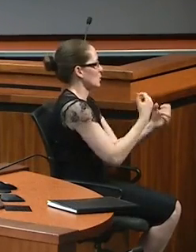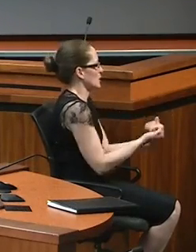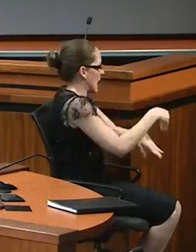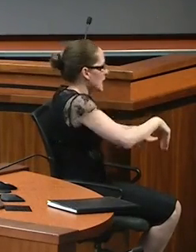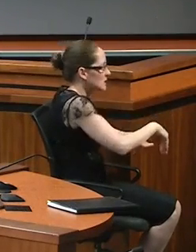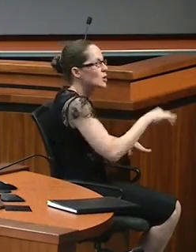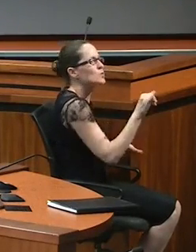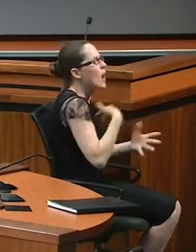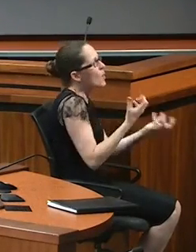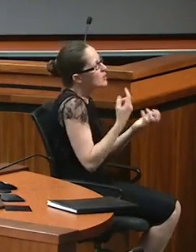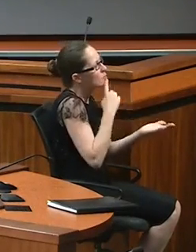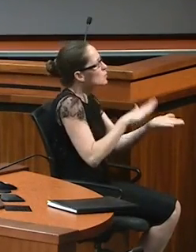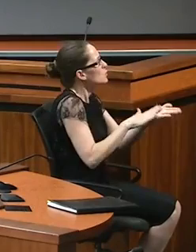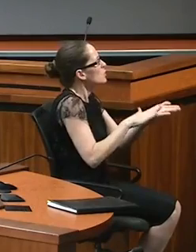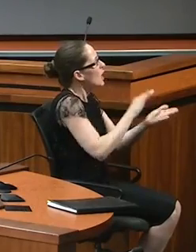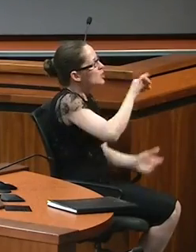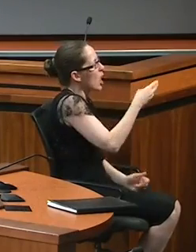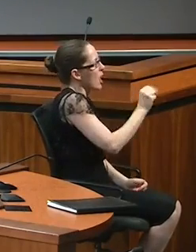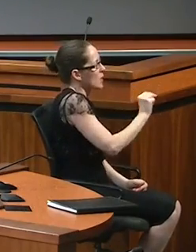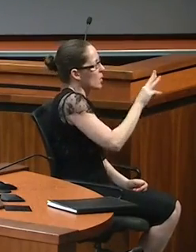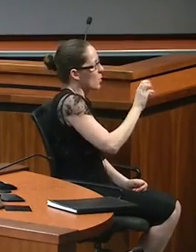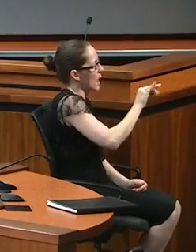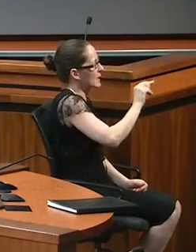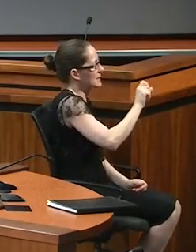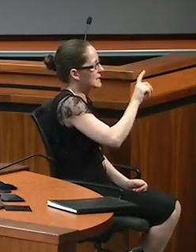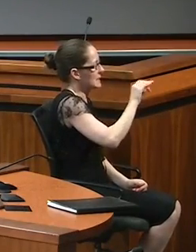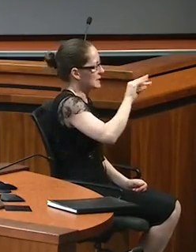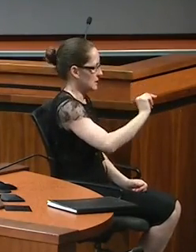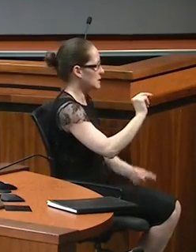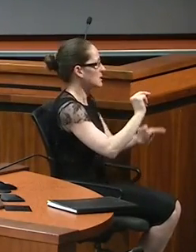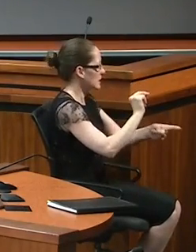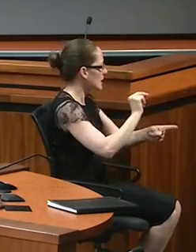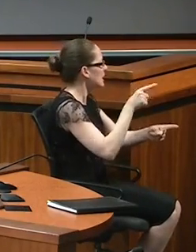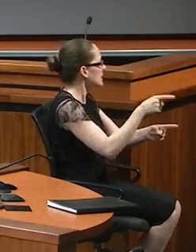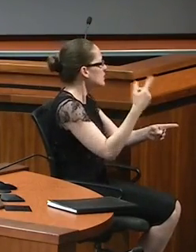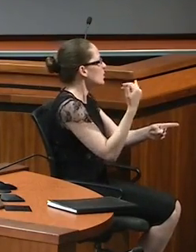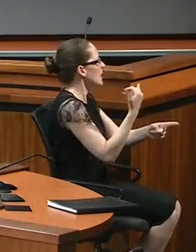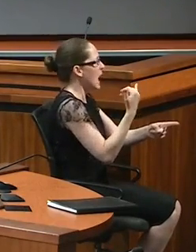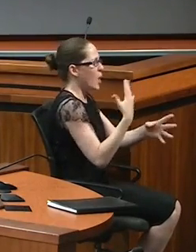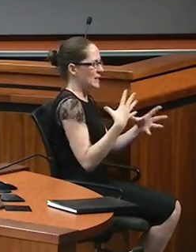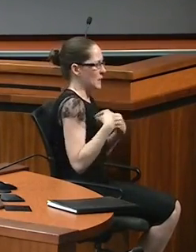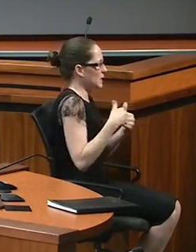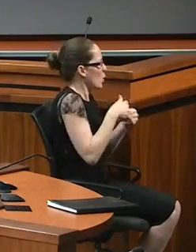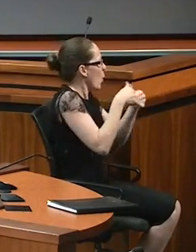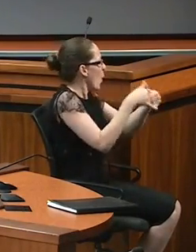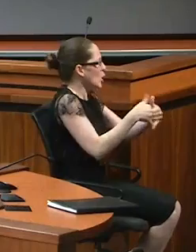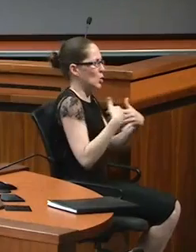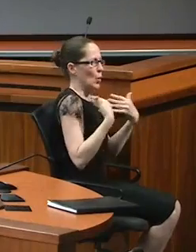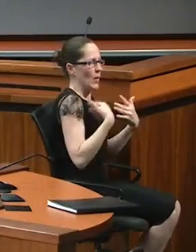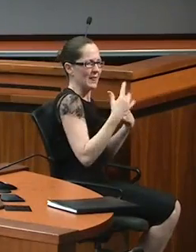John Weinstein. He could not be here tonight. He is actually in New York getting the Hugh O'Brien Youth Leadership Award. I forgot how Jesse, or you might know